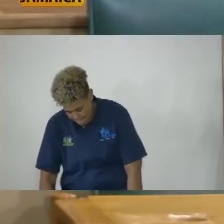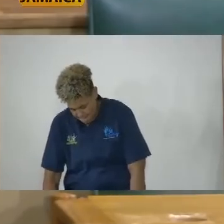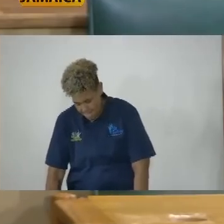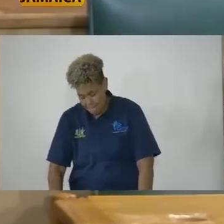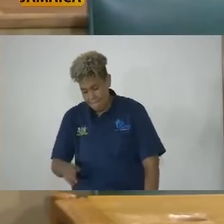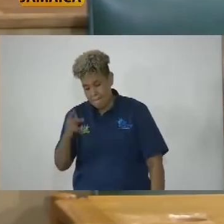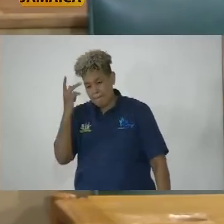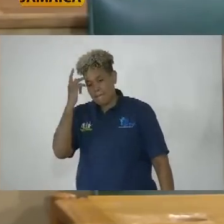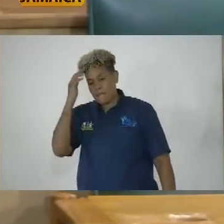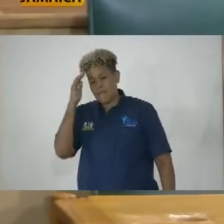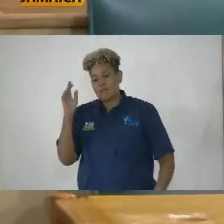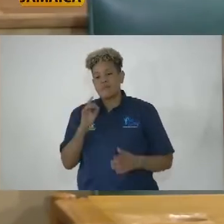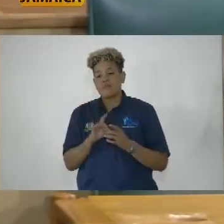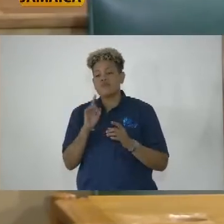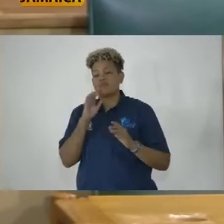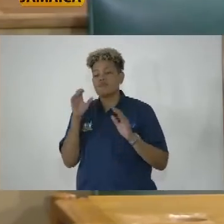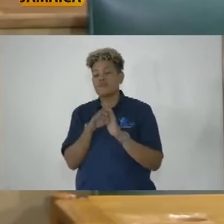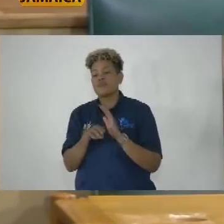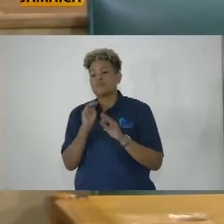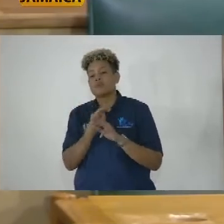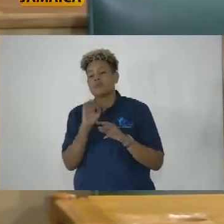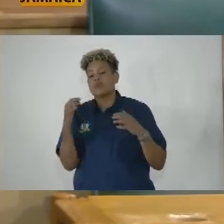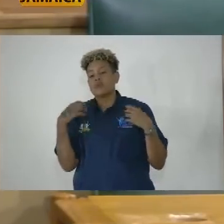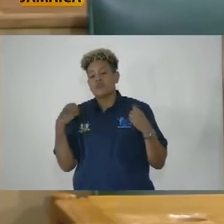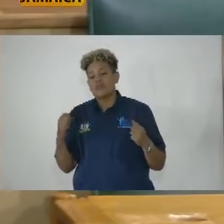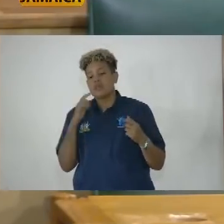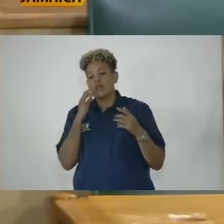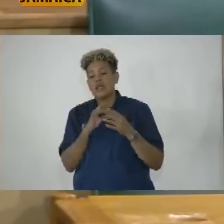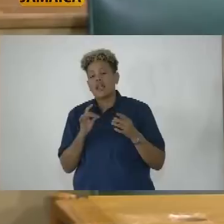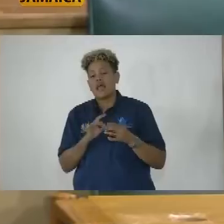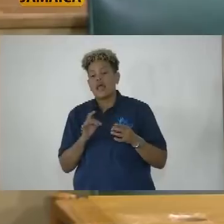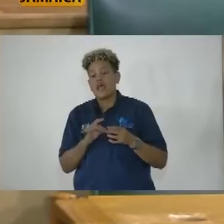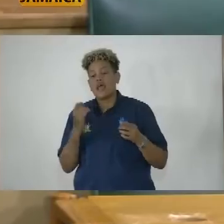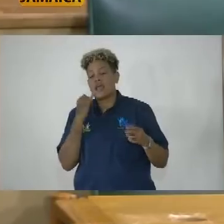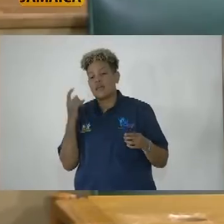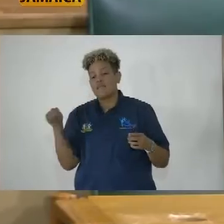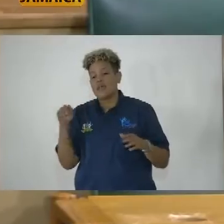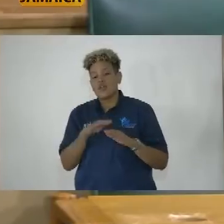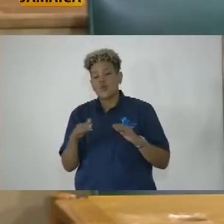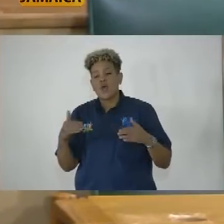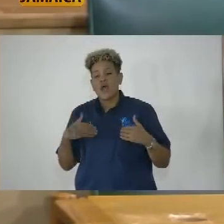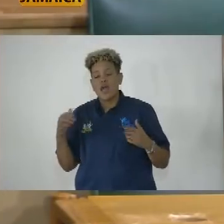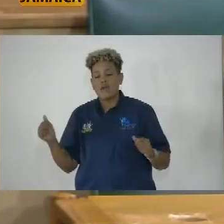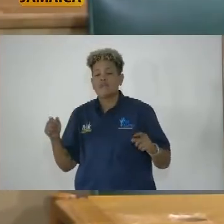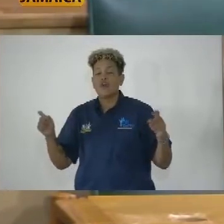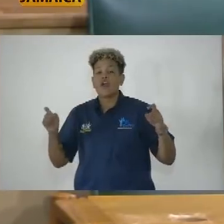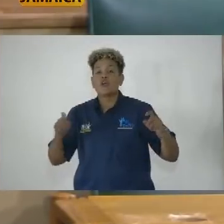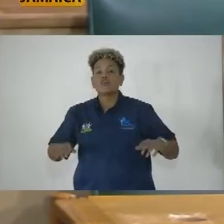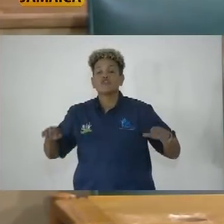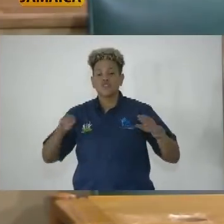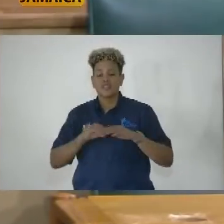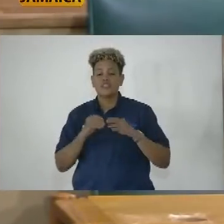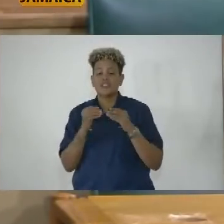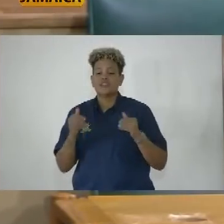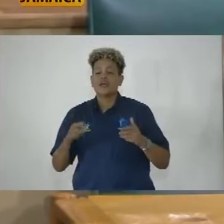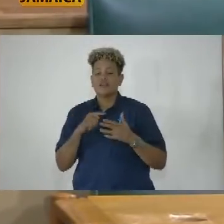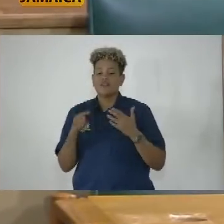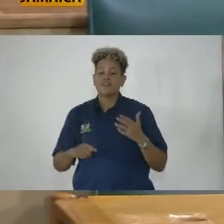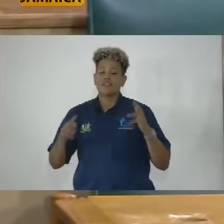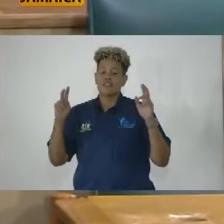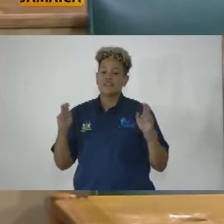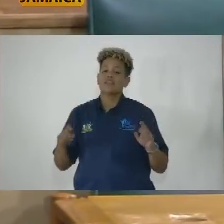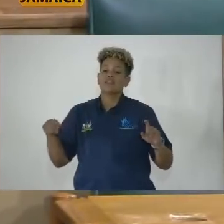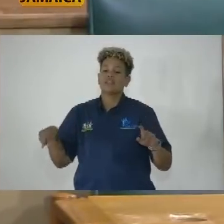decrying, the Minister of Health lamenting, as if they don't have any agency in solving these issues. They